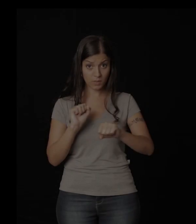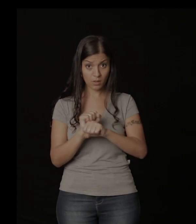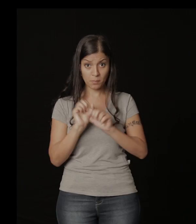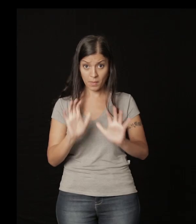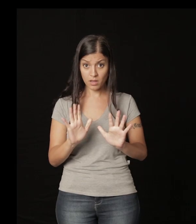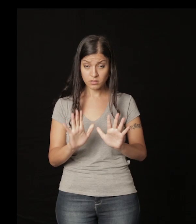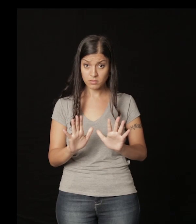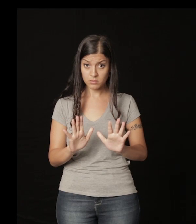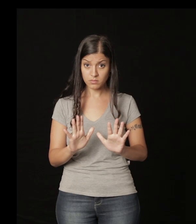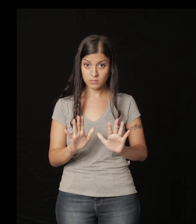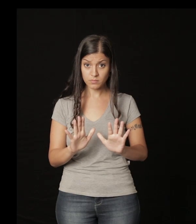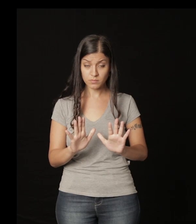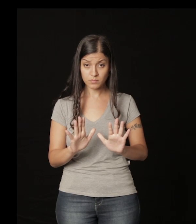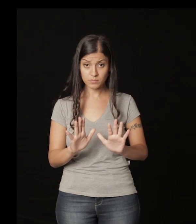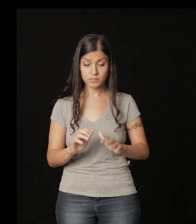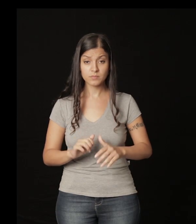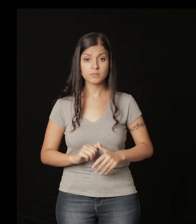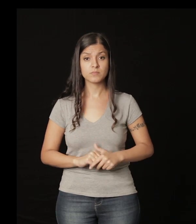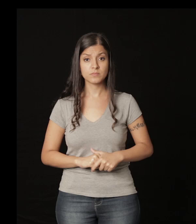Let's have, just have.